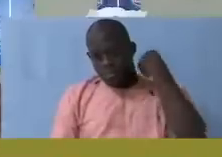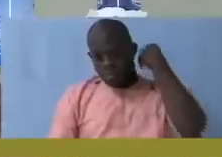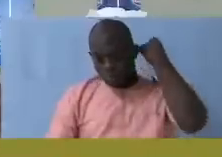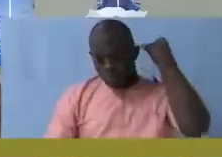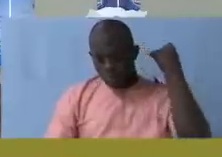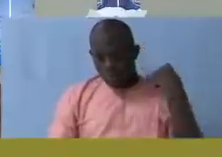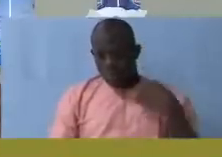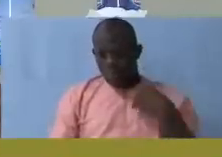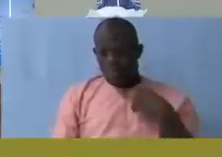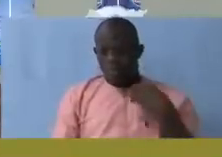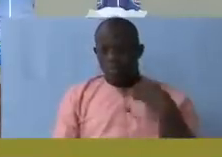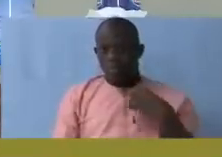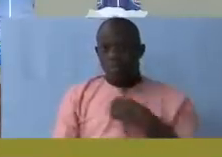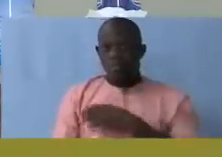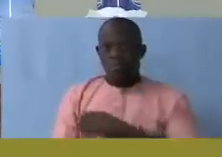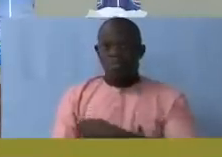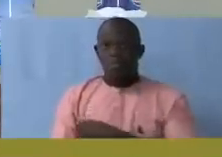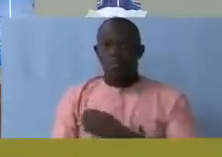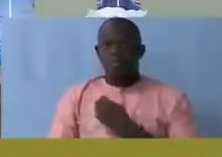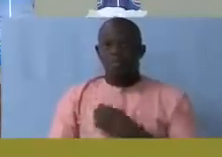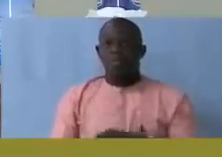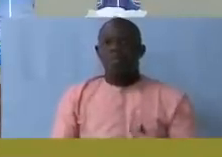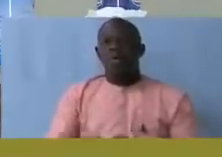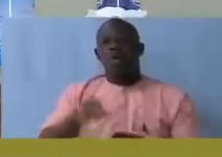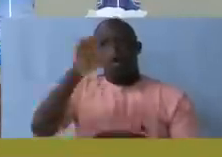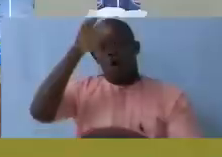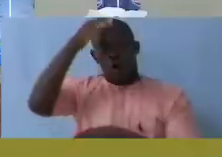Which Commissioner Jones? Commissioner Carr?